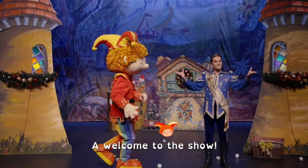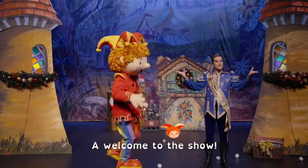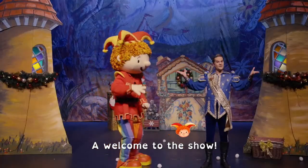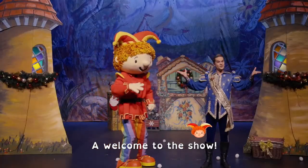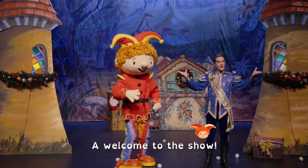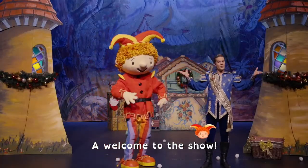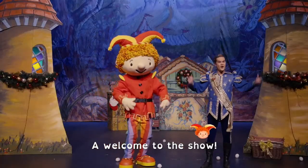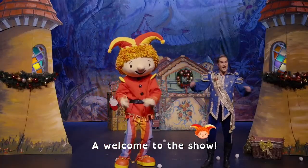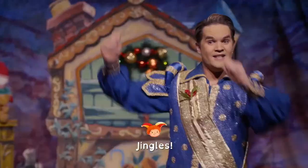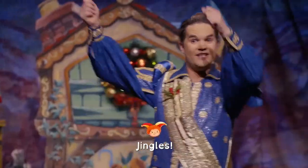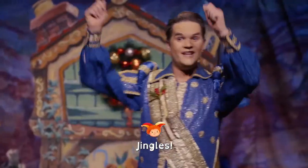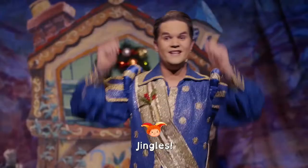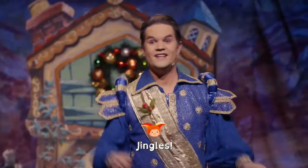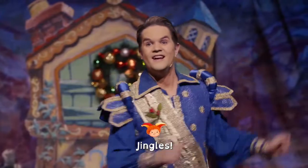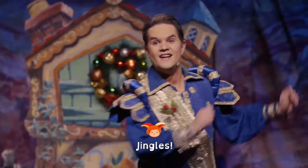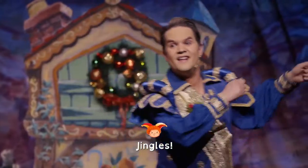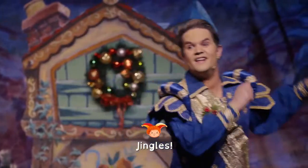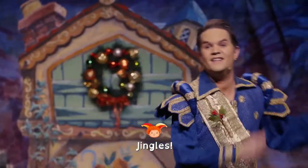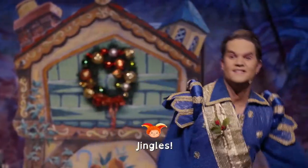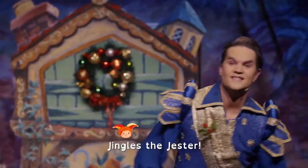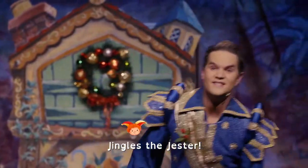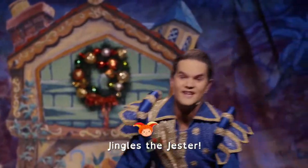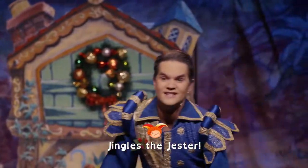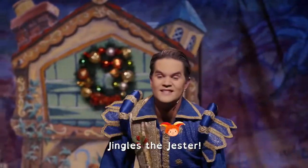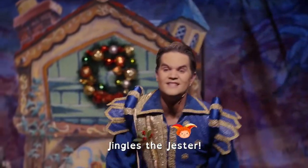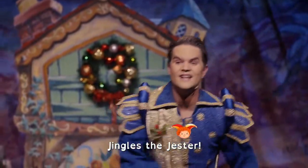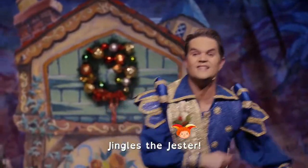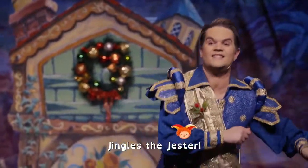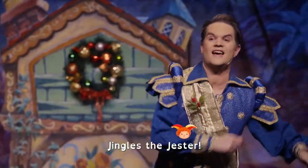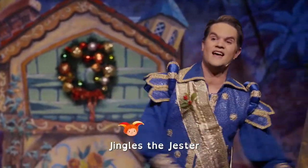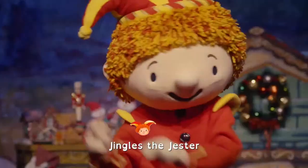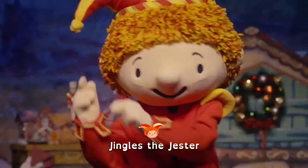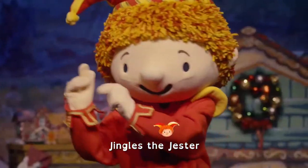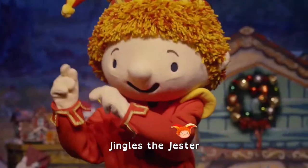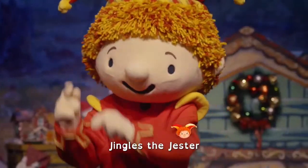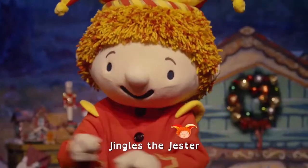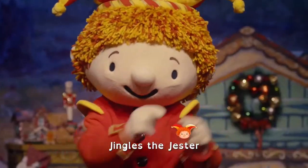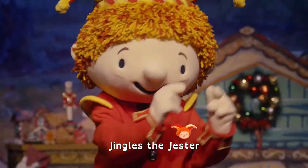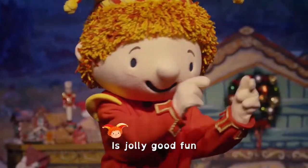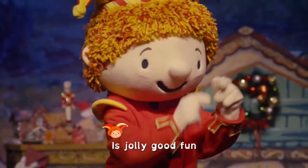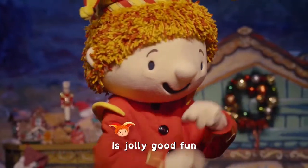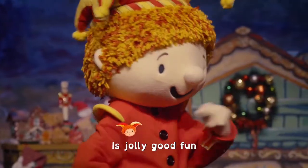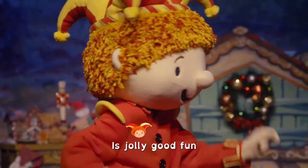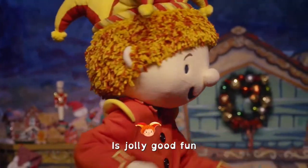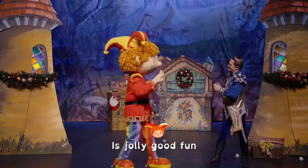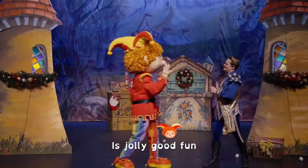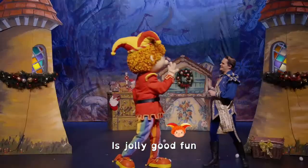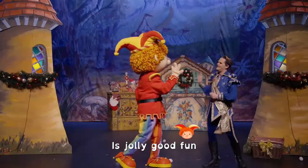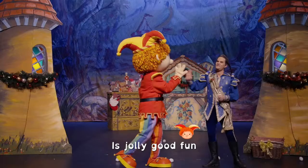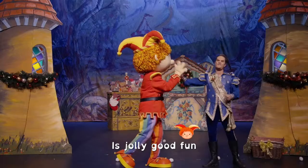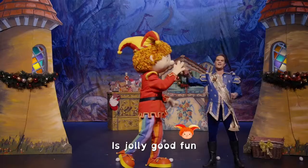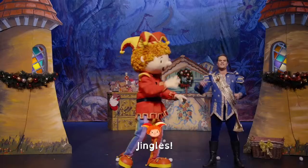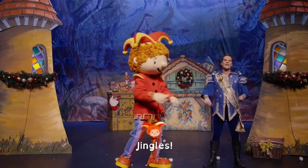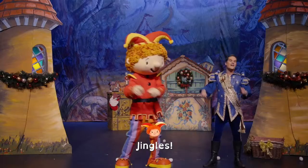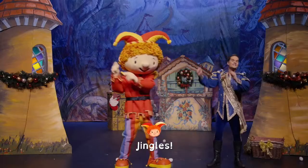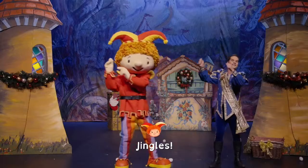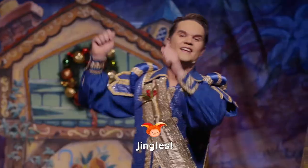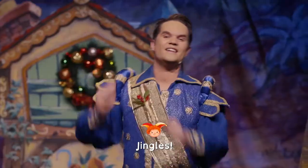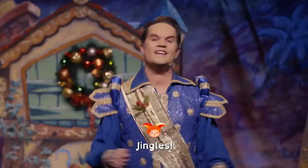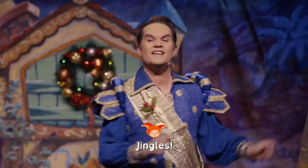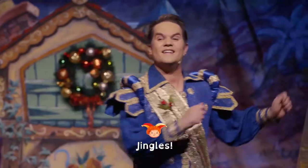a welcome to the show. Jingles, jingles the jester, jingles the jester is jolly good